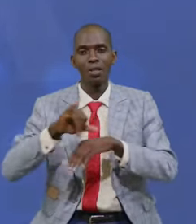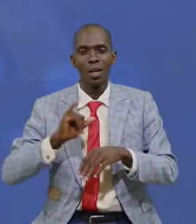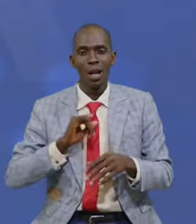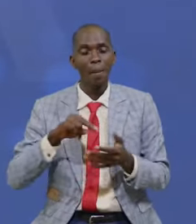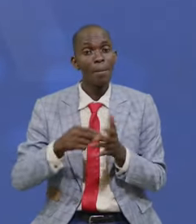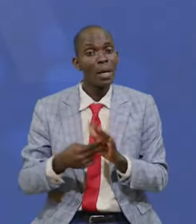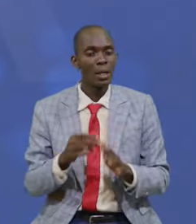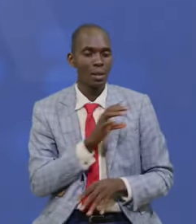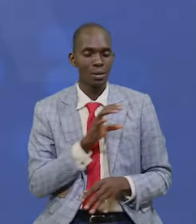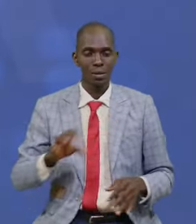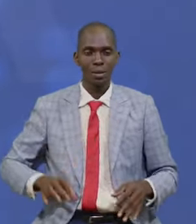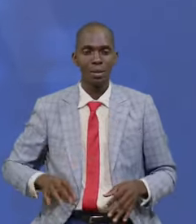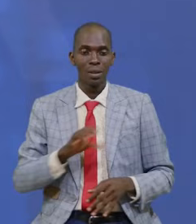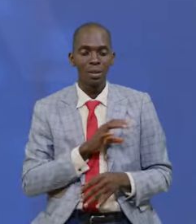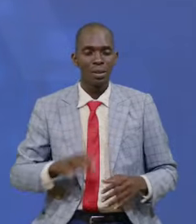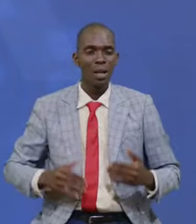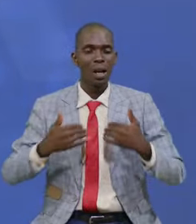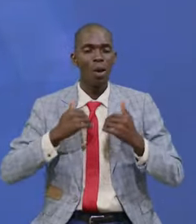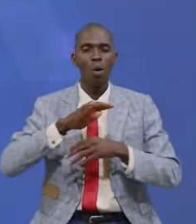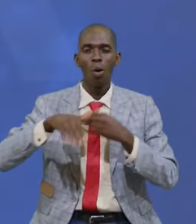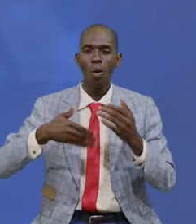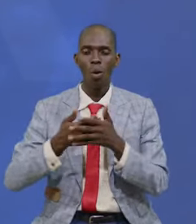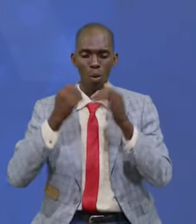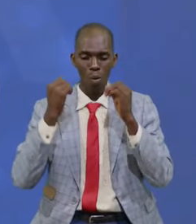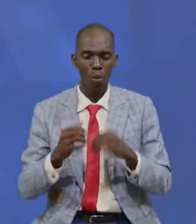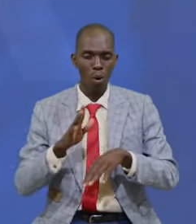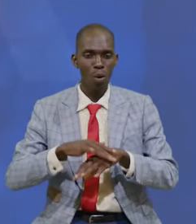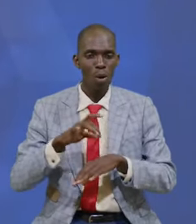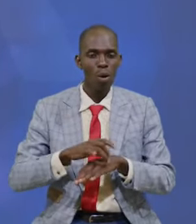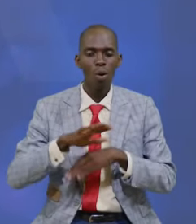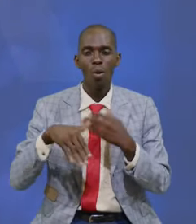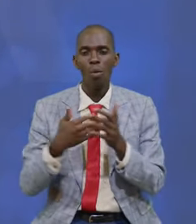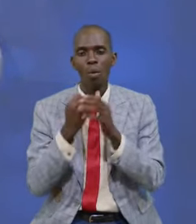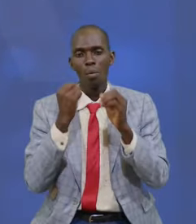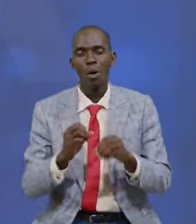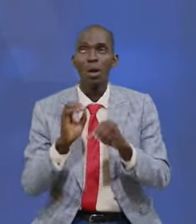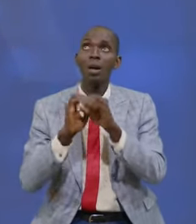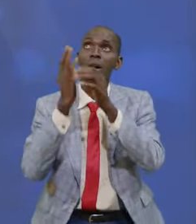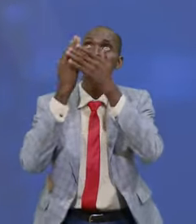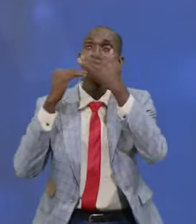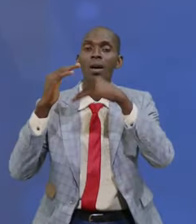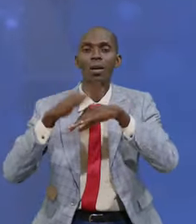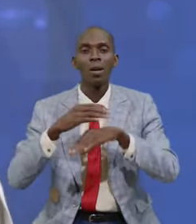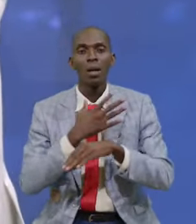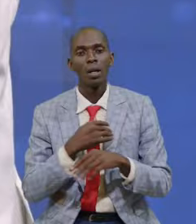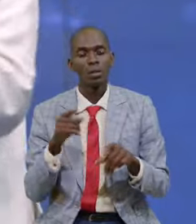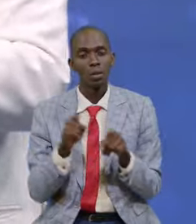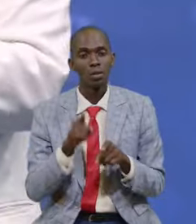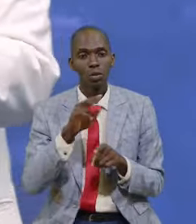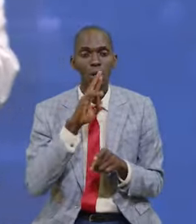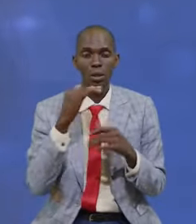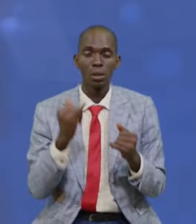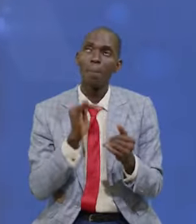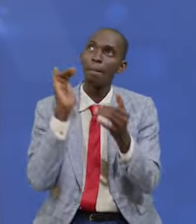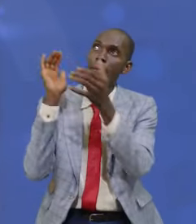He has all the power on earth, all the power in heaven. And as you are married to Christ,